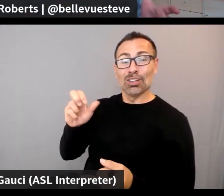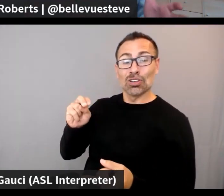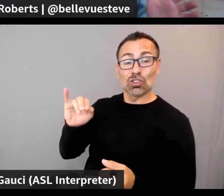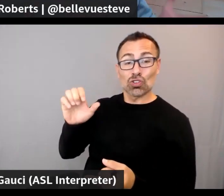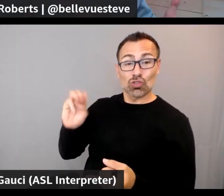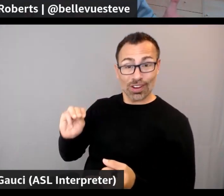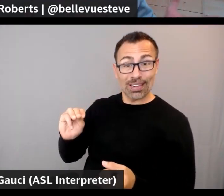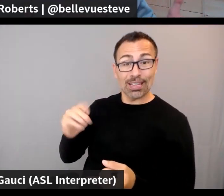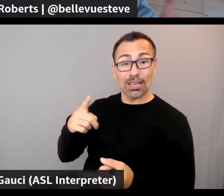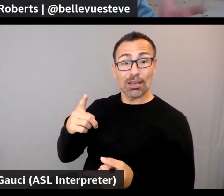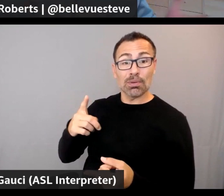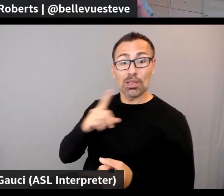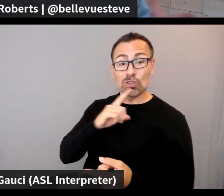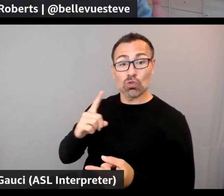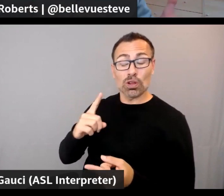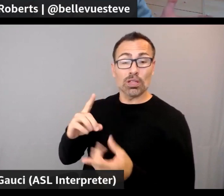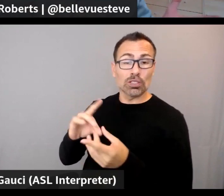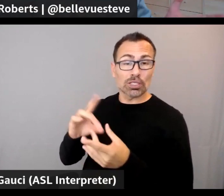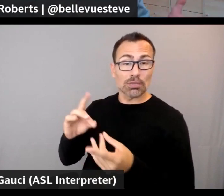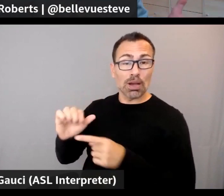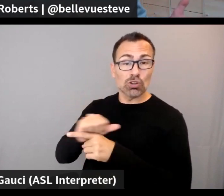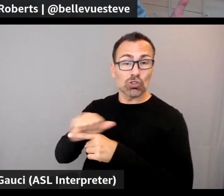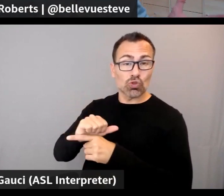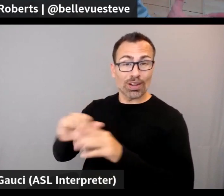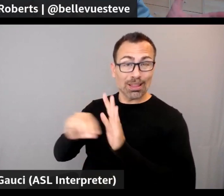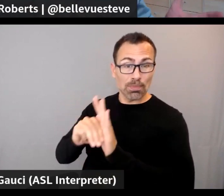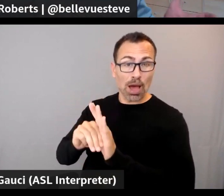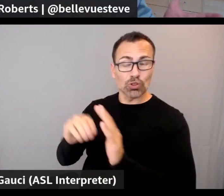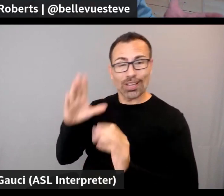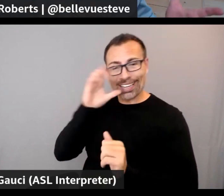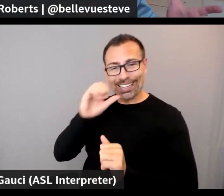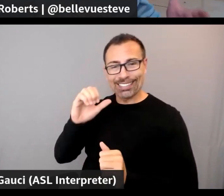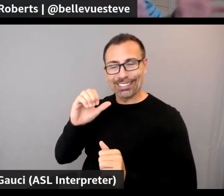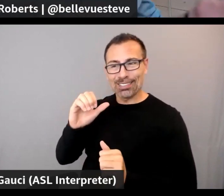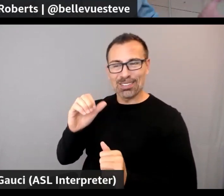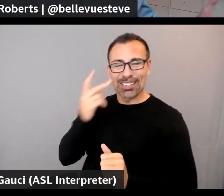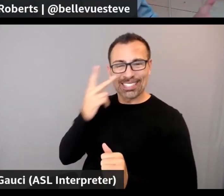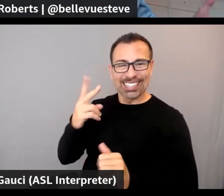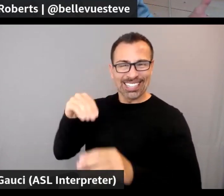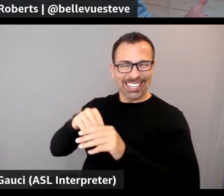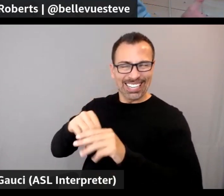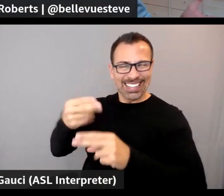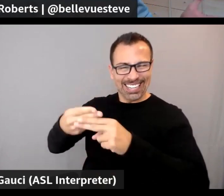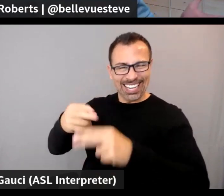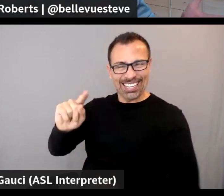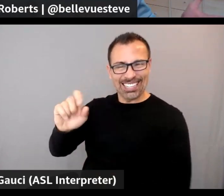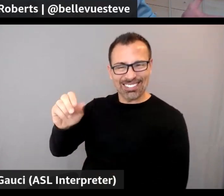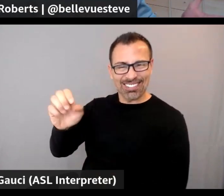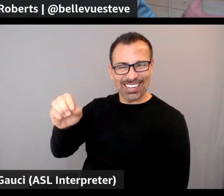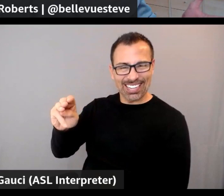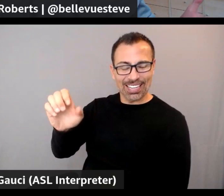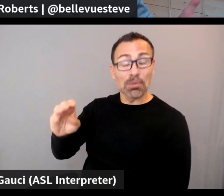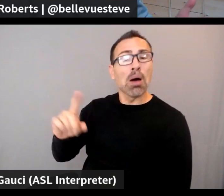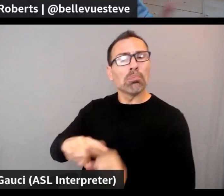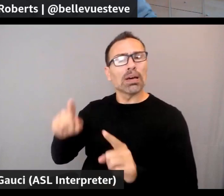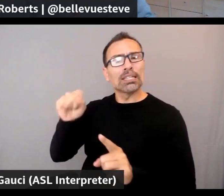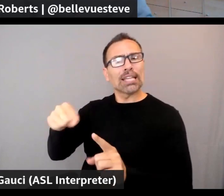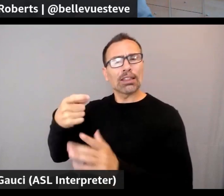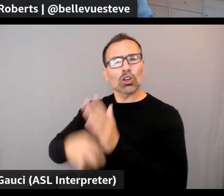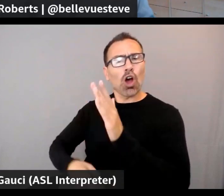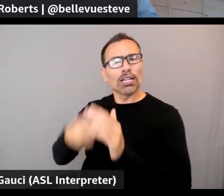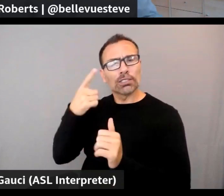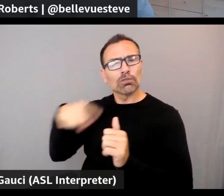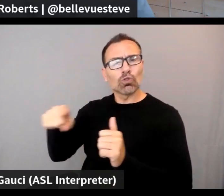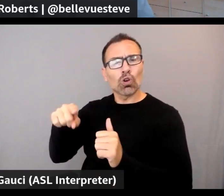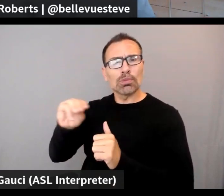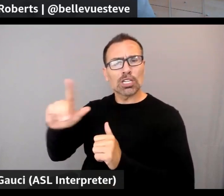targeted at training the models, right? Then I guess the clue's in the name, which is that where the bulk of the costs are in machine learning?